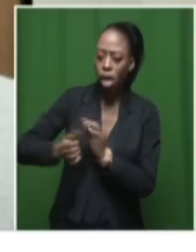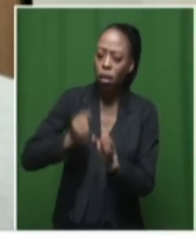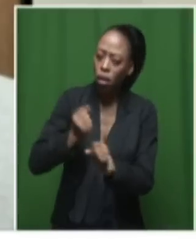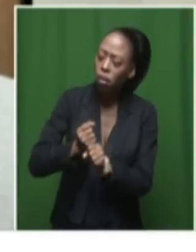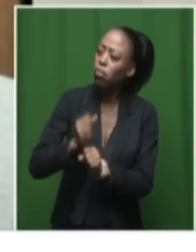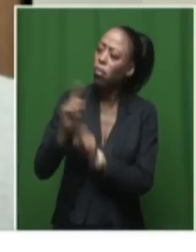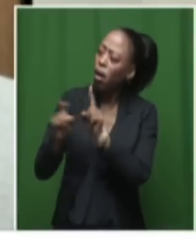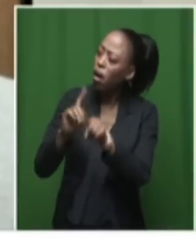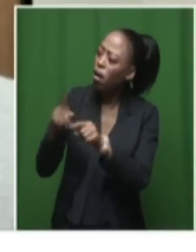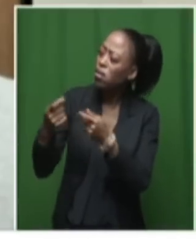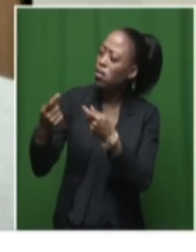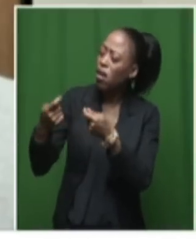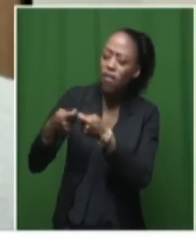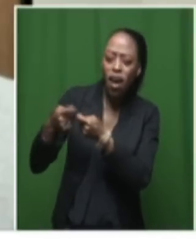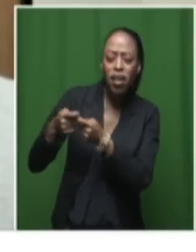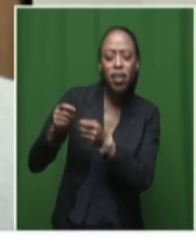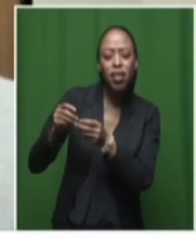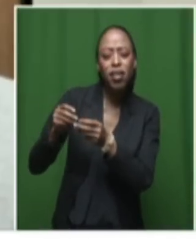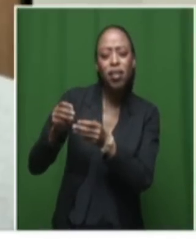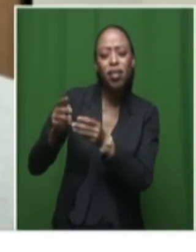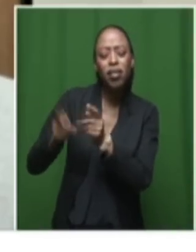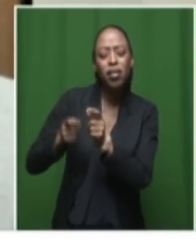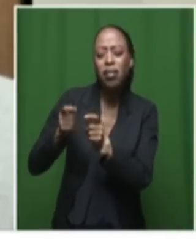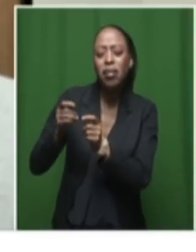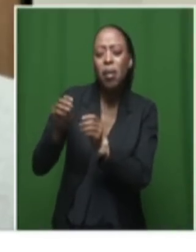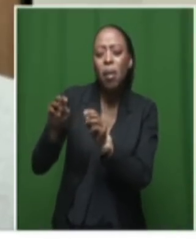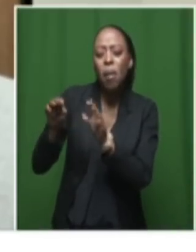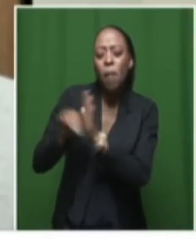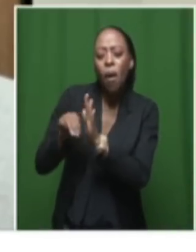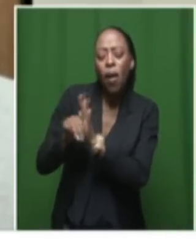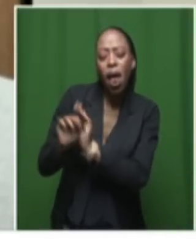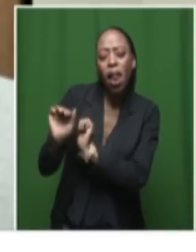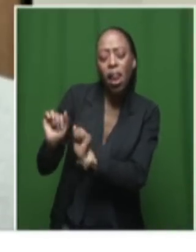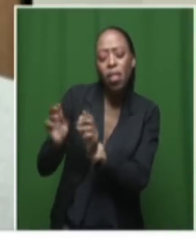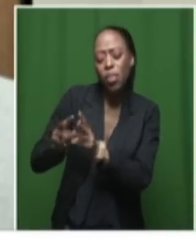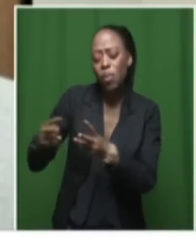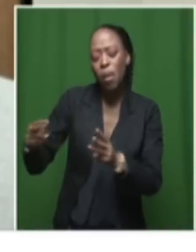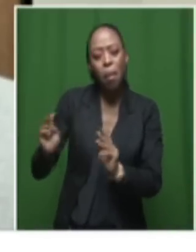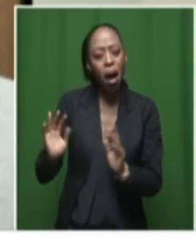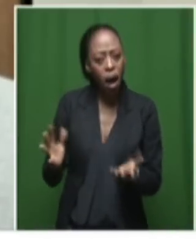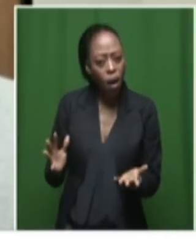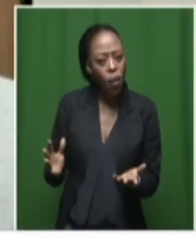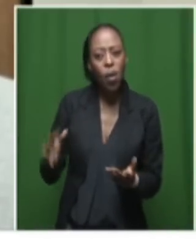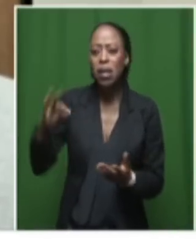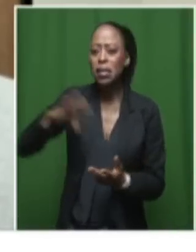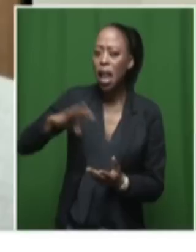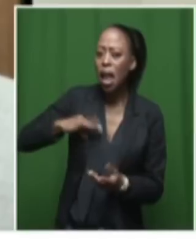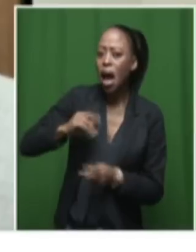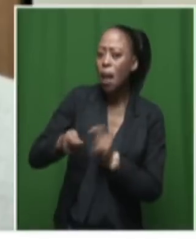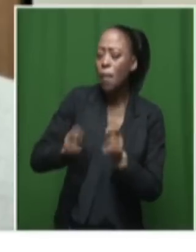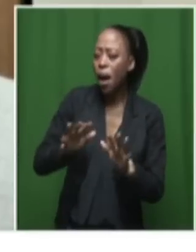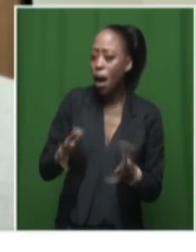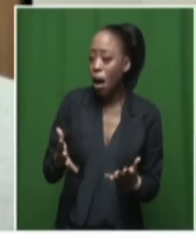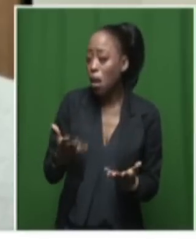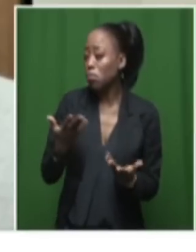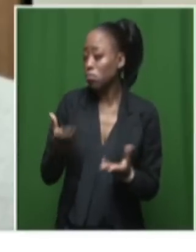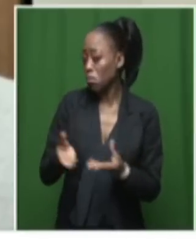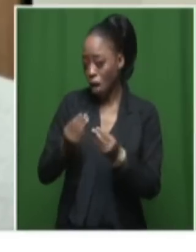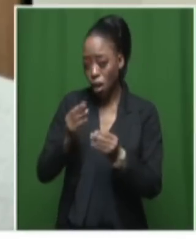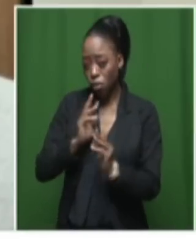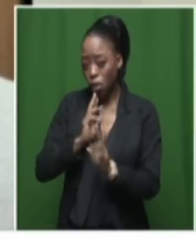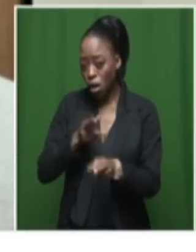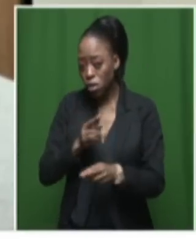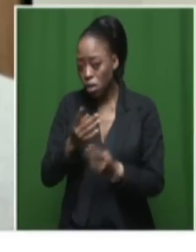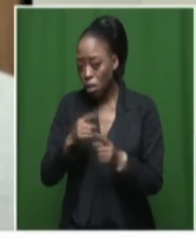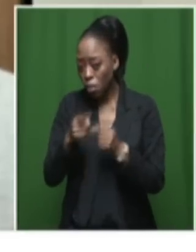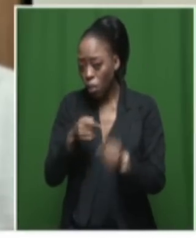is the funding model of the Daily Maverick? How do they actually sustain themselves? Did you manage to get answers on that?